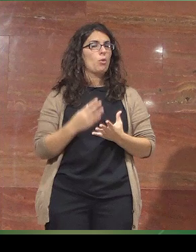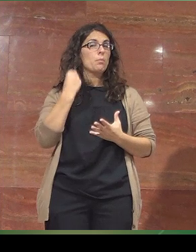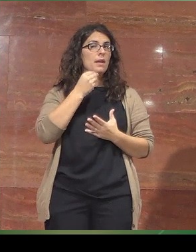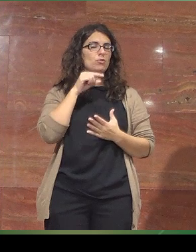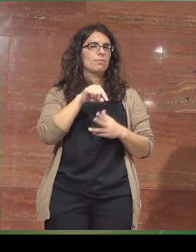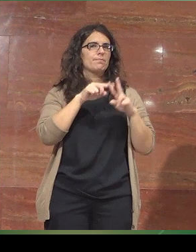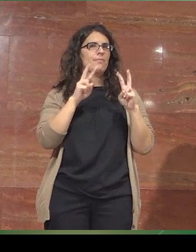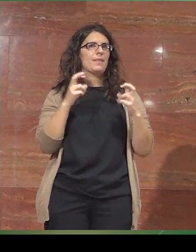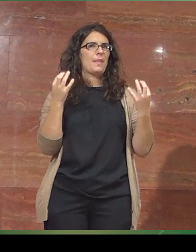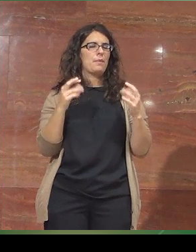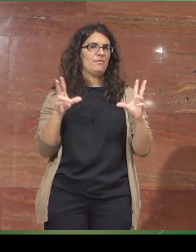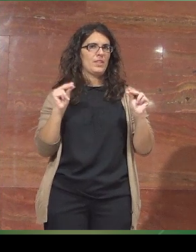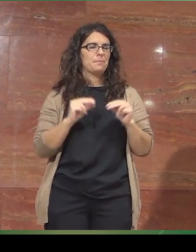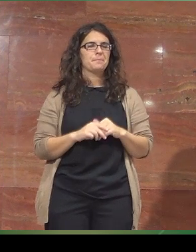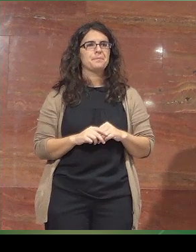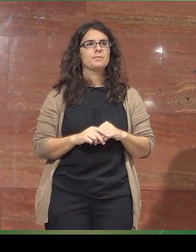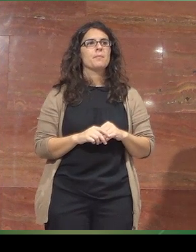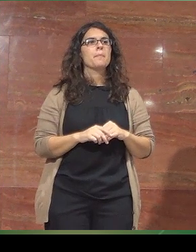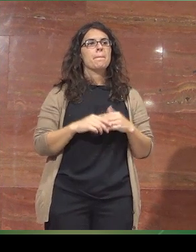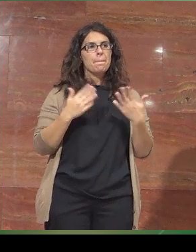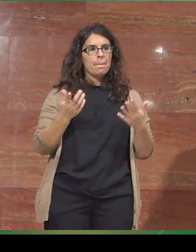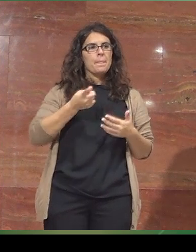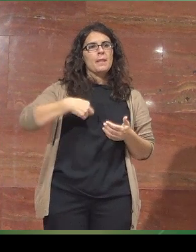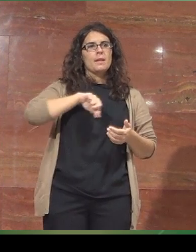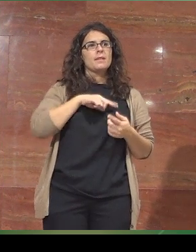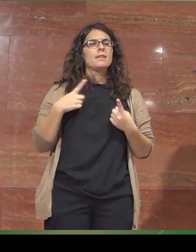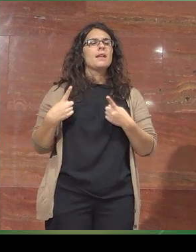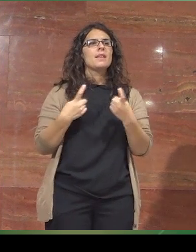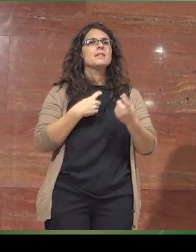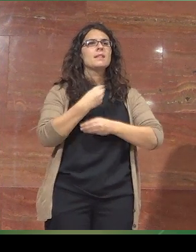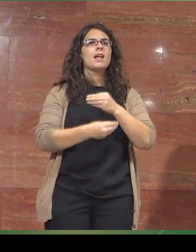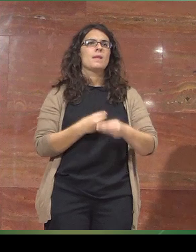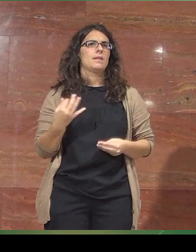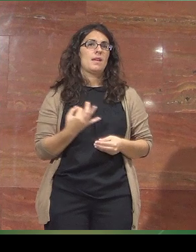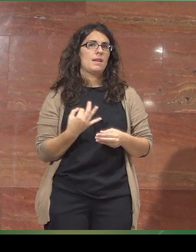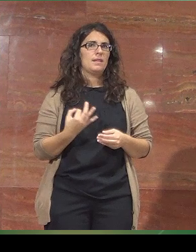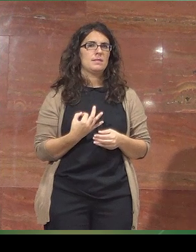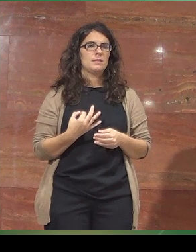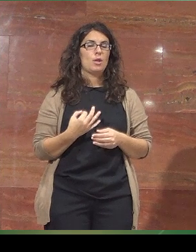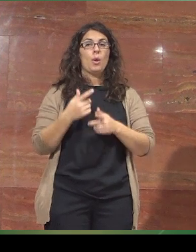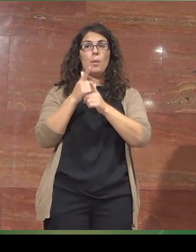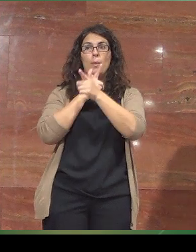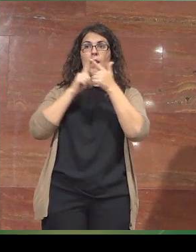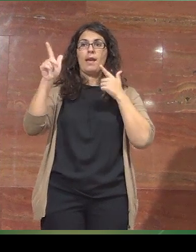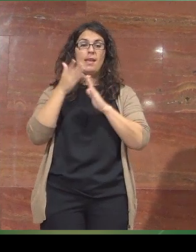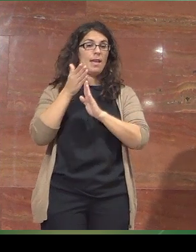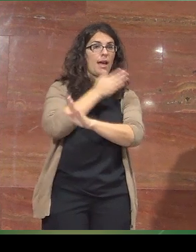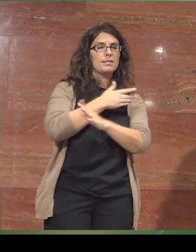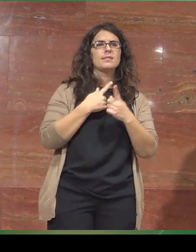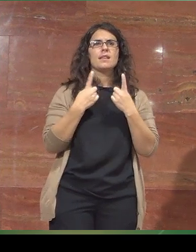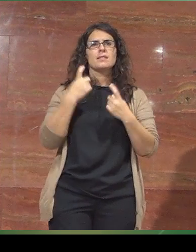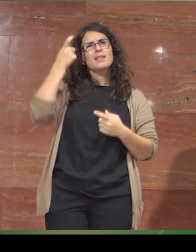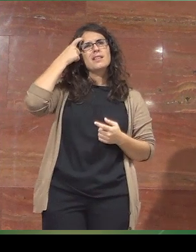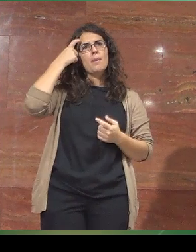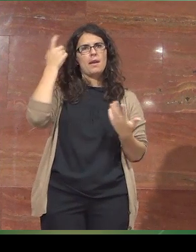So what do we need to know? Well, before we travel, we need to know, is the journey accessible? Is every stage of the